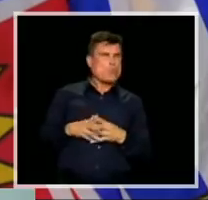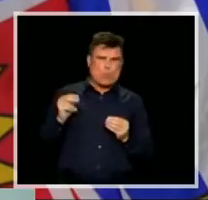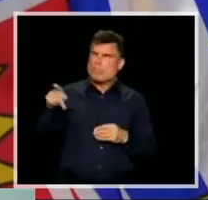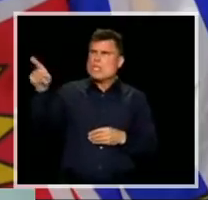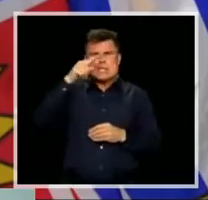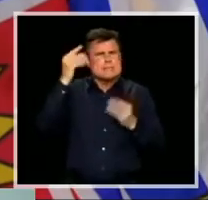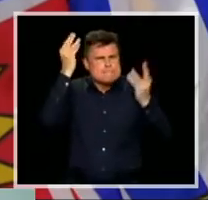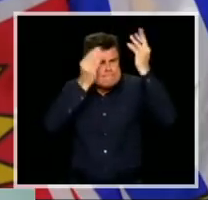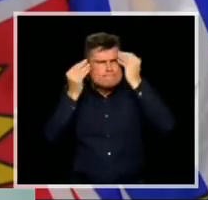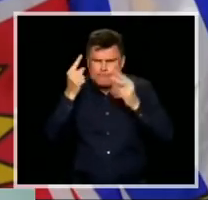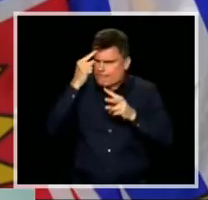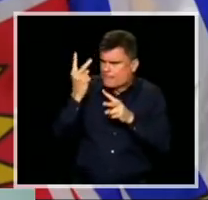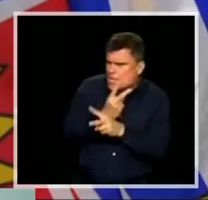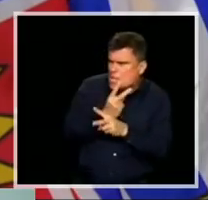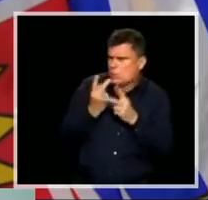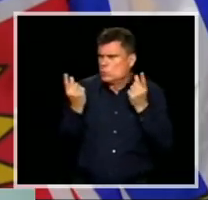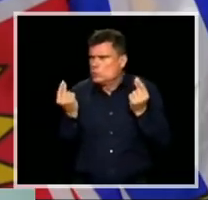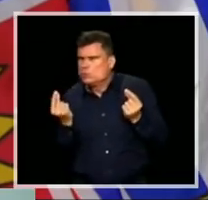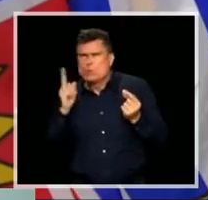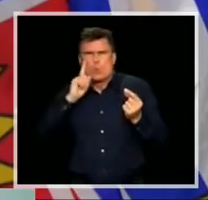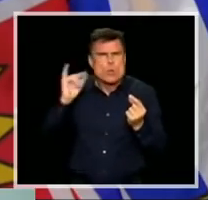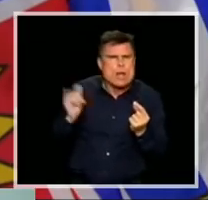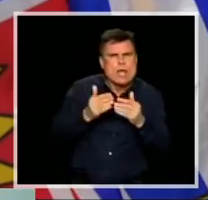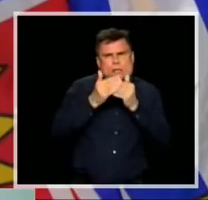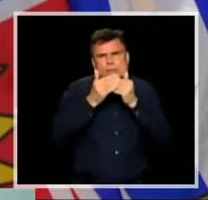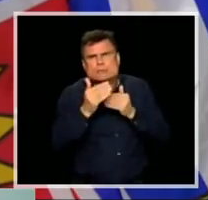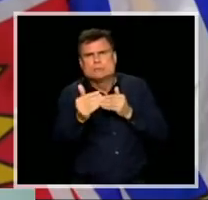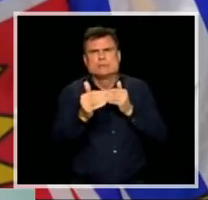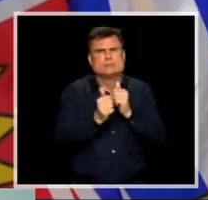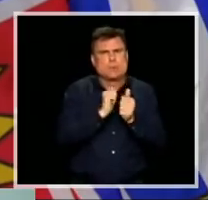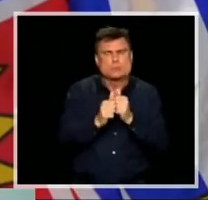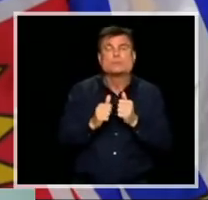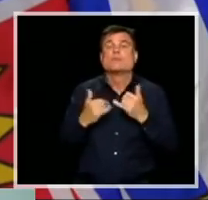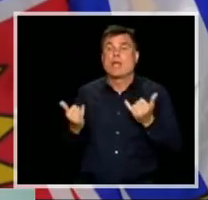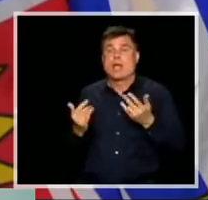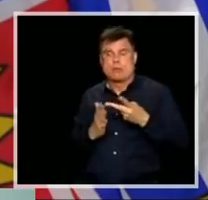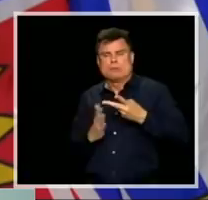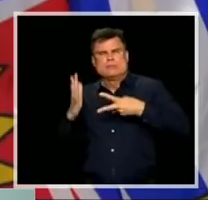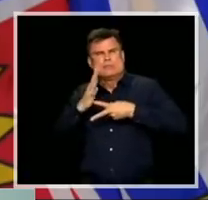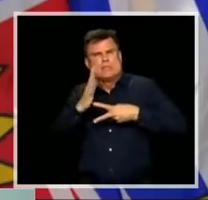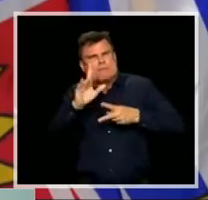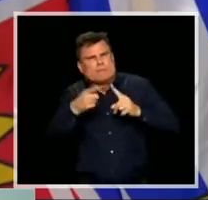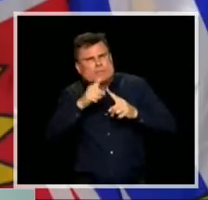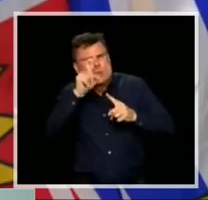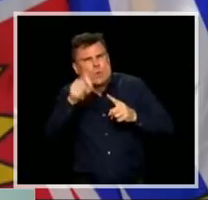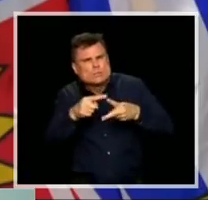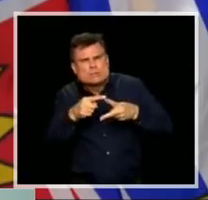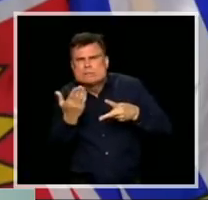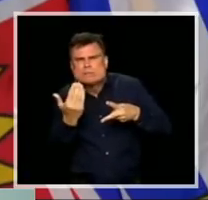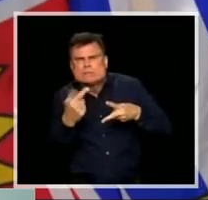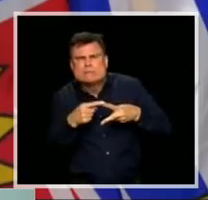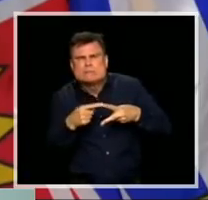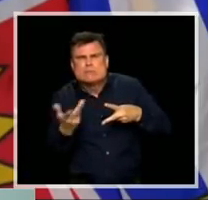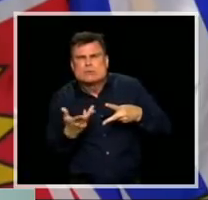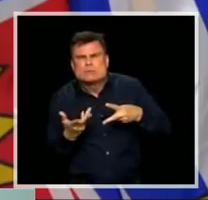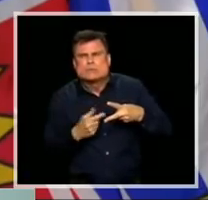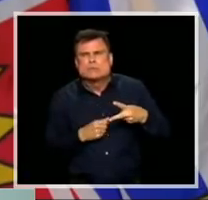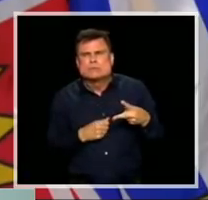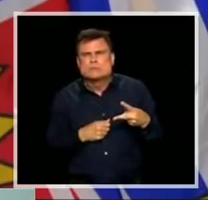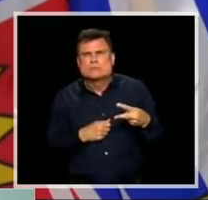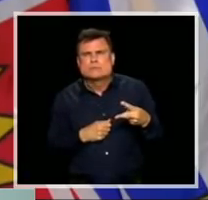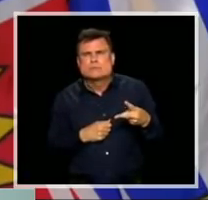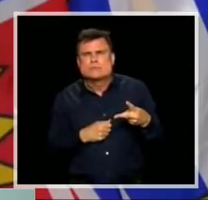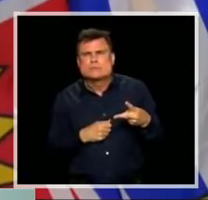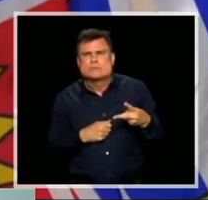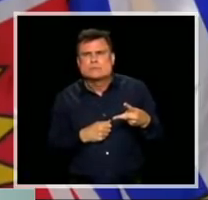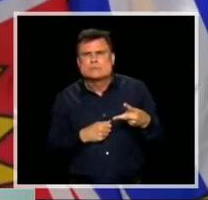know there's a lot of activity going on in many different sectors that I'm not don't have all the details, but I can see how that absolutely could